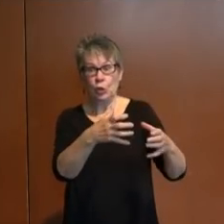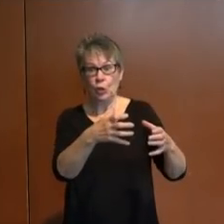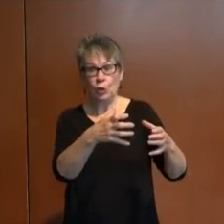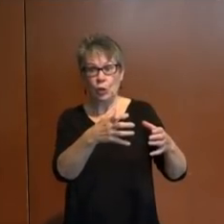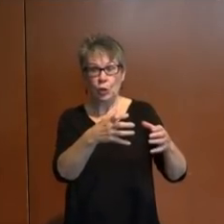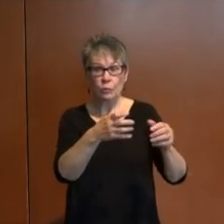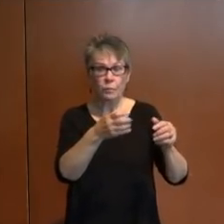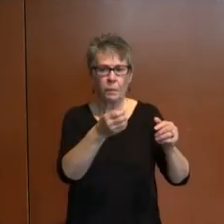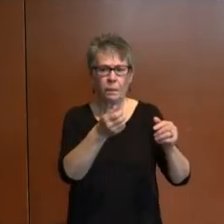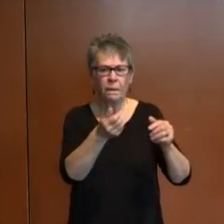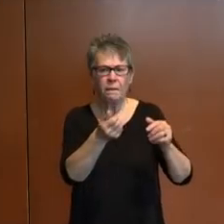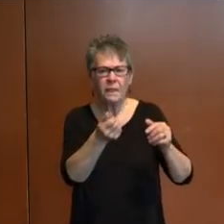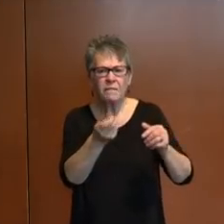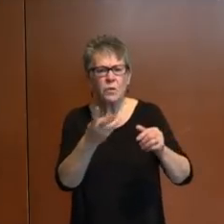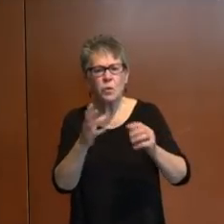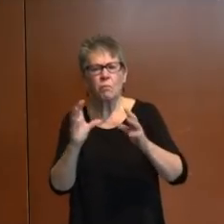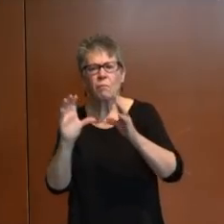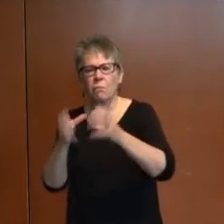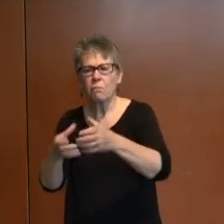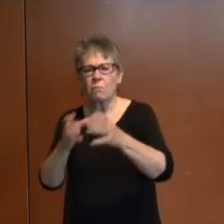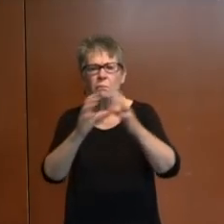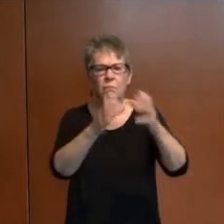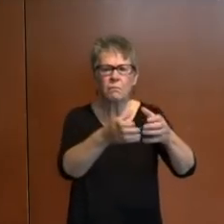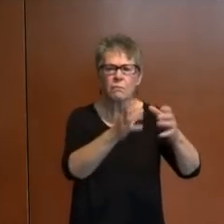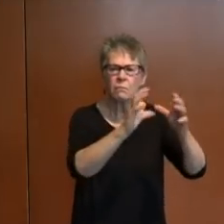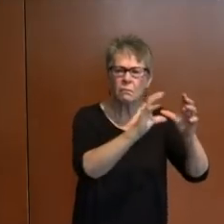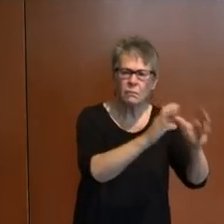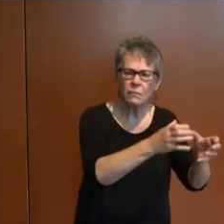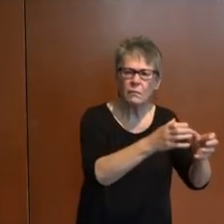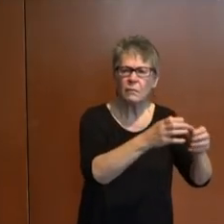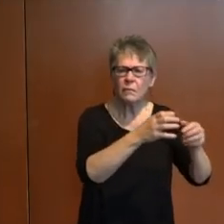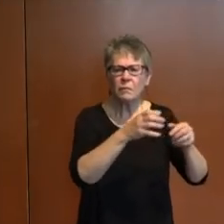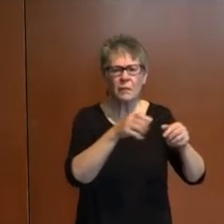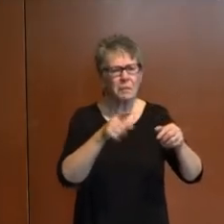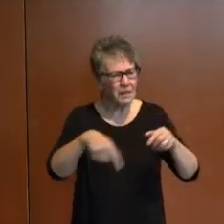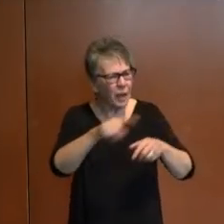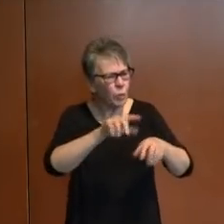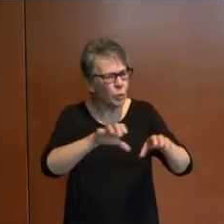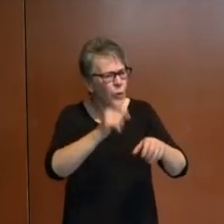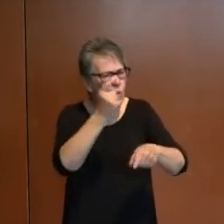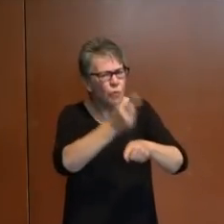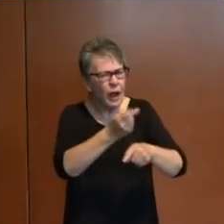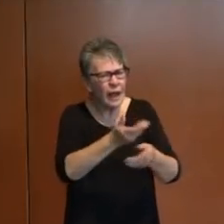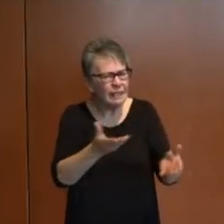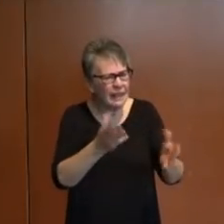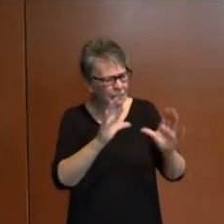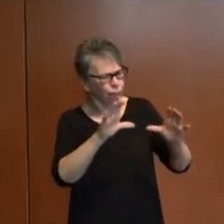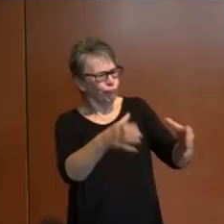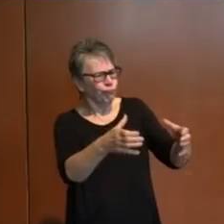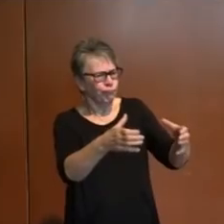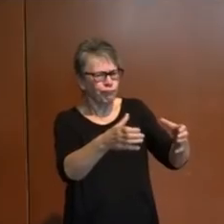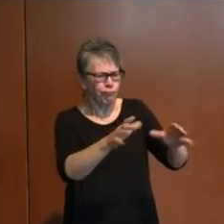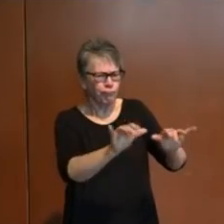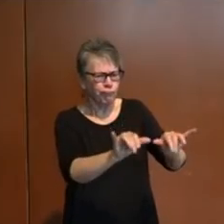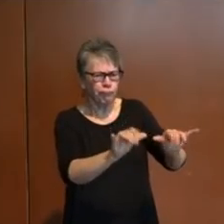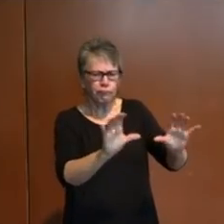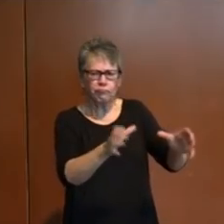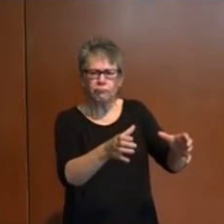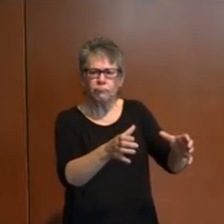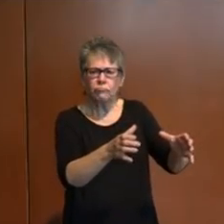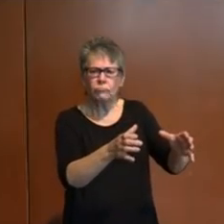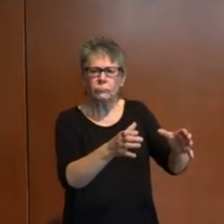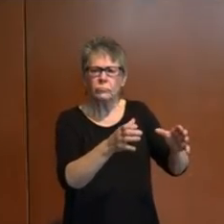percentage of folks are doing exactly the right thing, including among its leaders. But folks are using a couple of examples like that